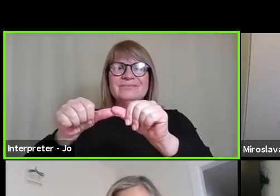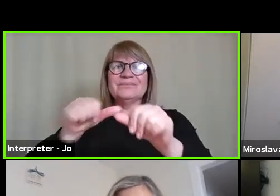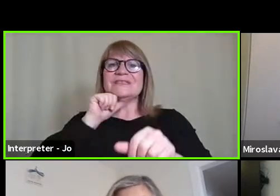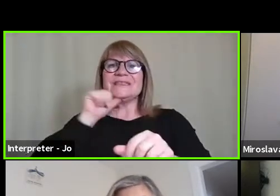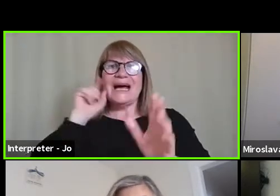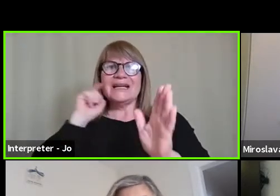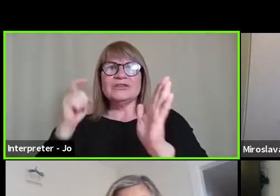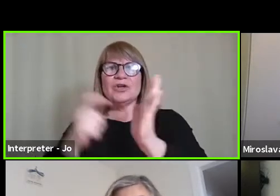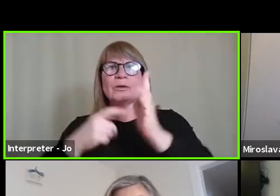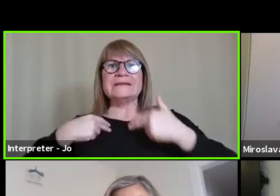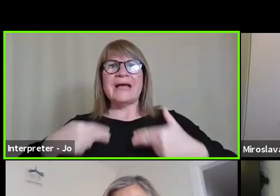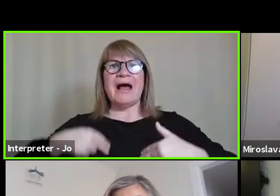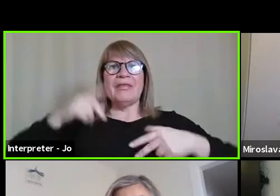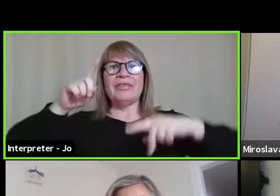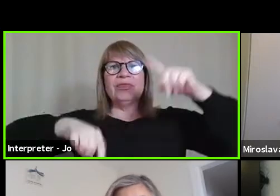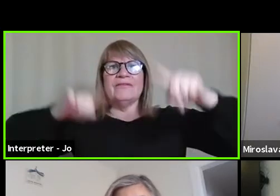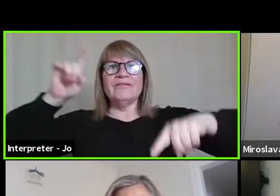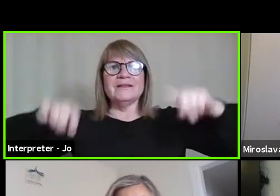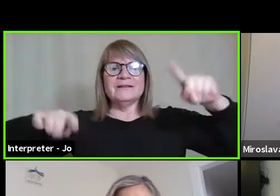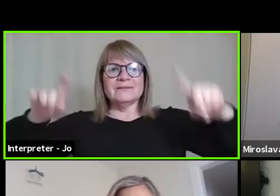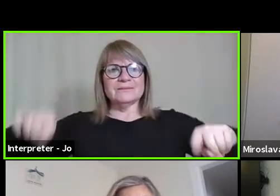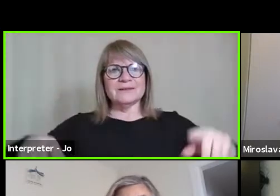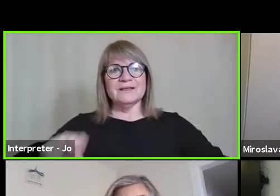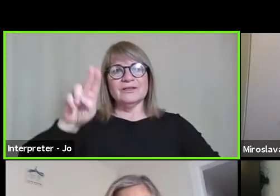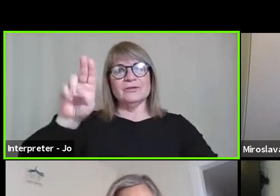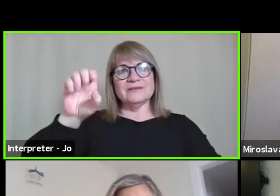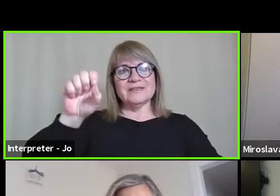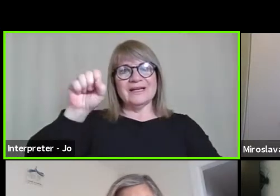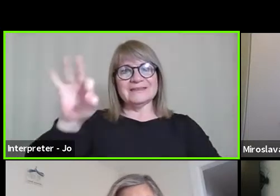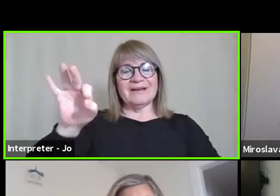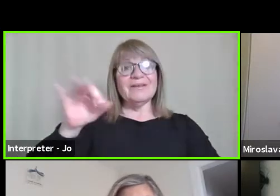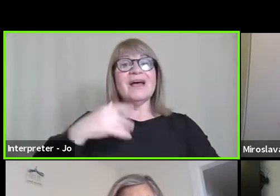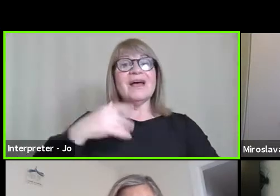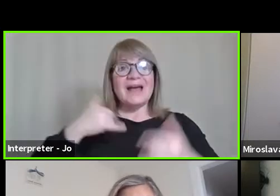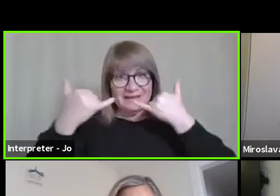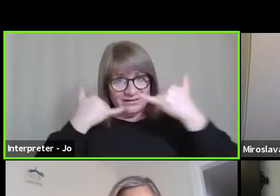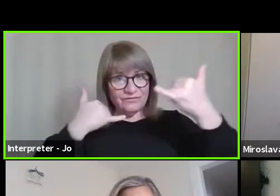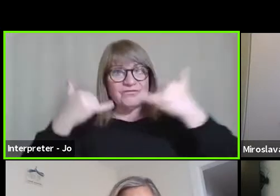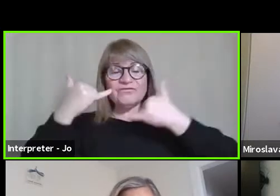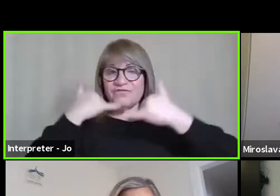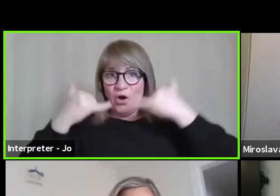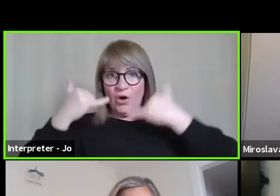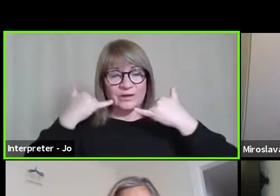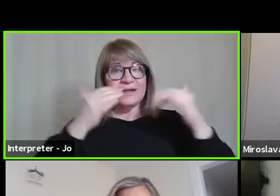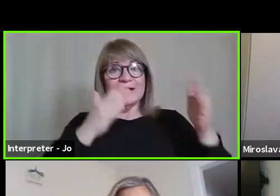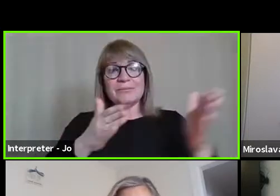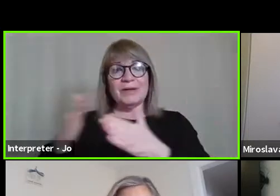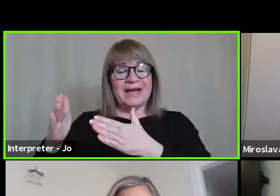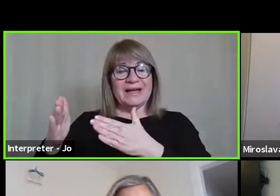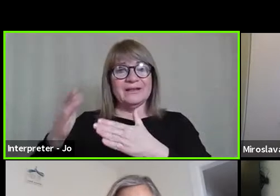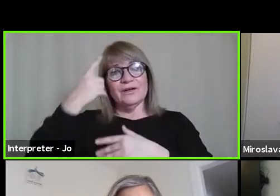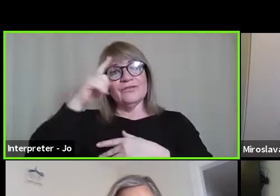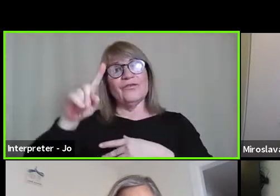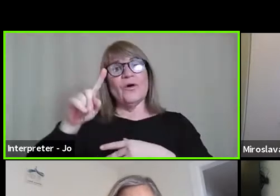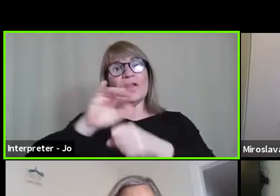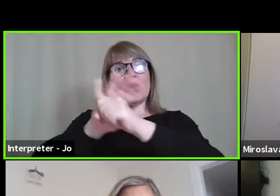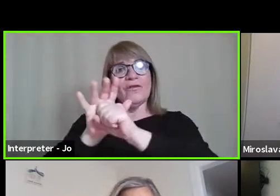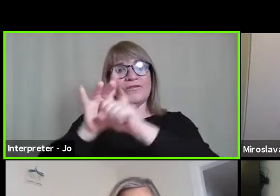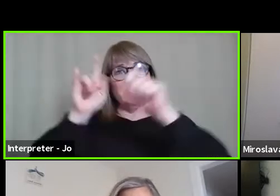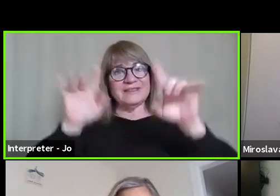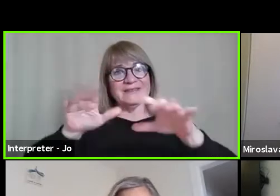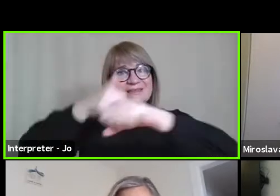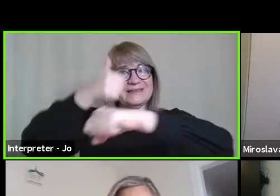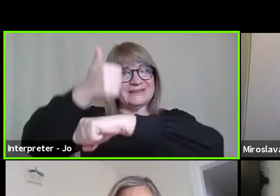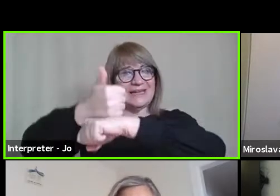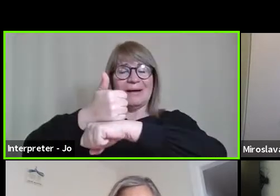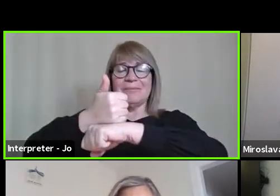they were they were making some strides so at ucsf for example there was a phone campaign that was put into place for covid testing that was actually much more effective in